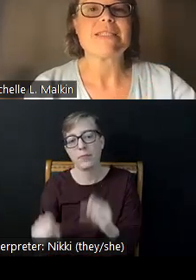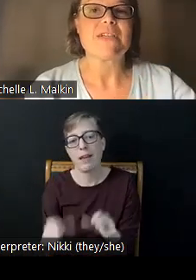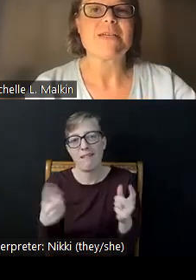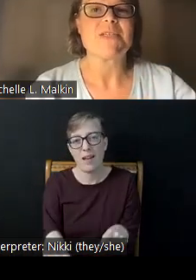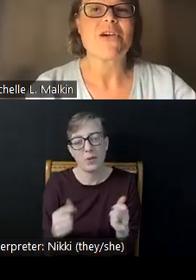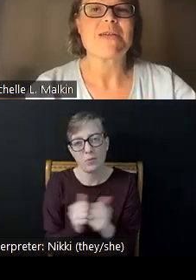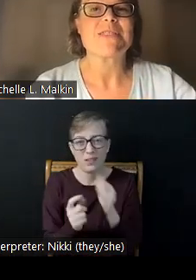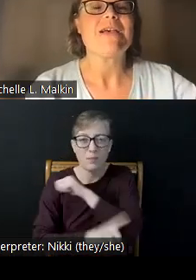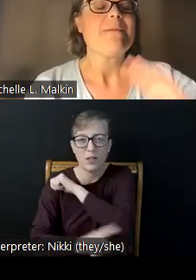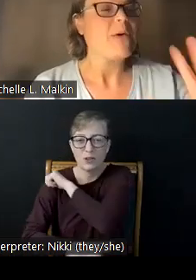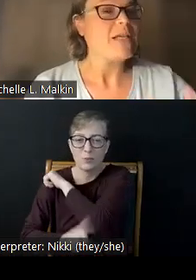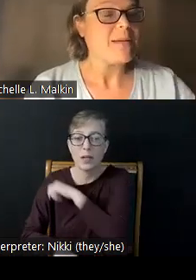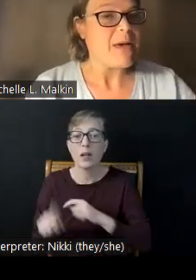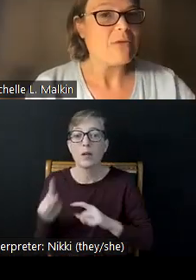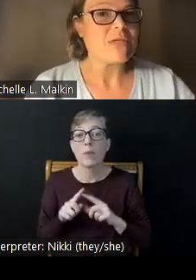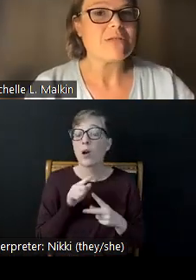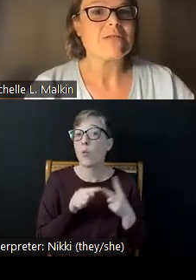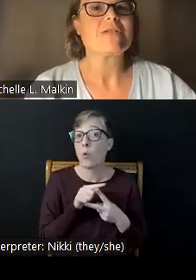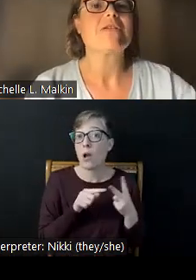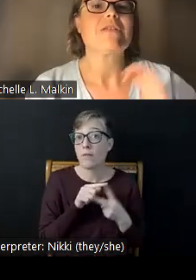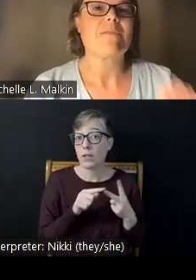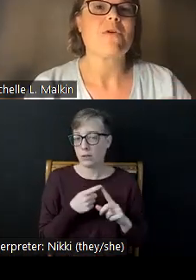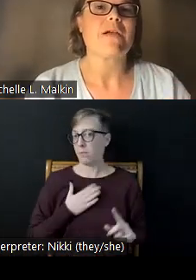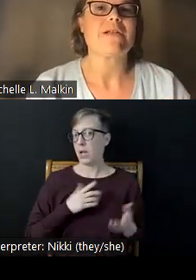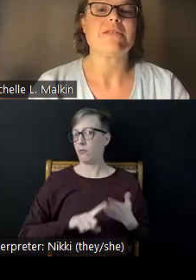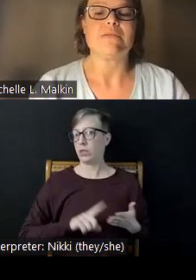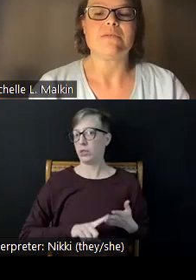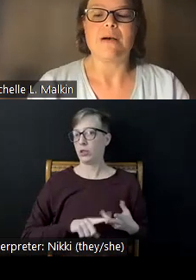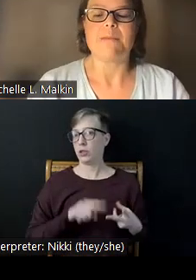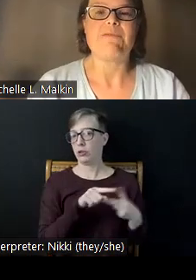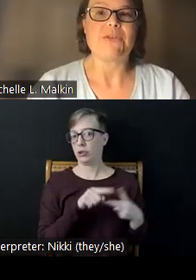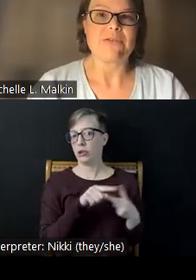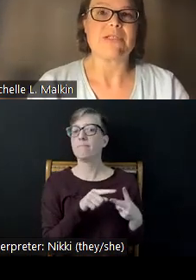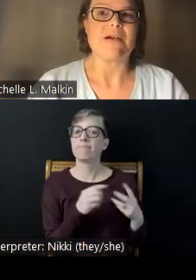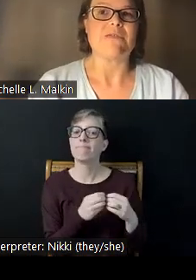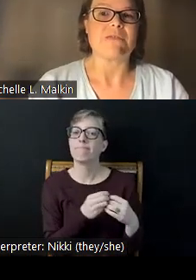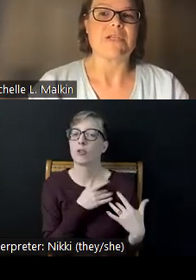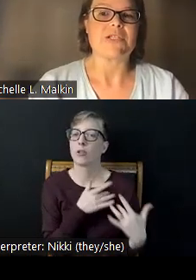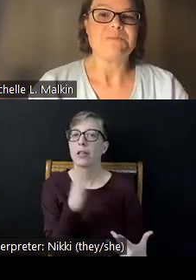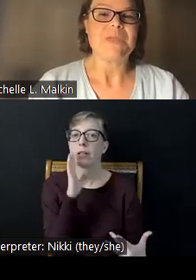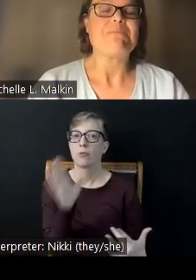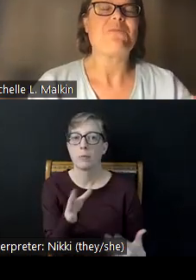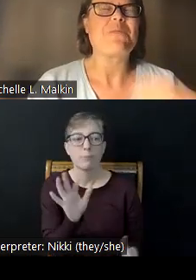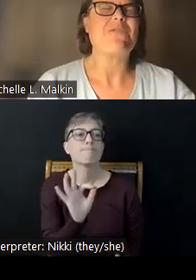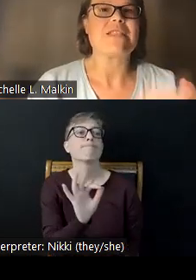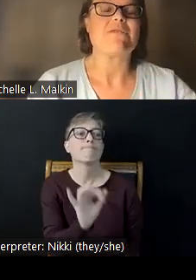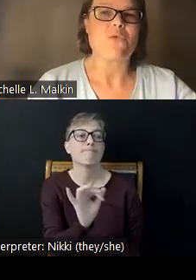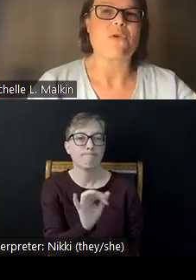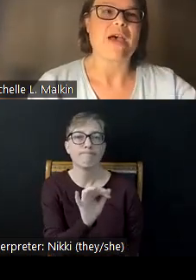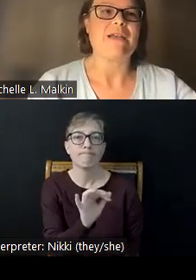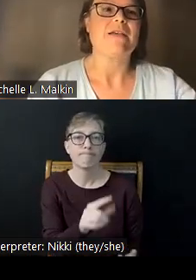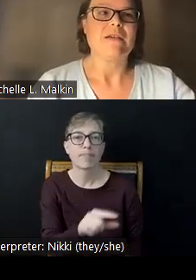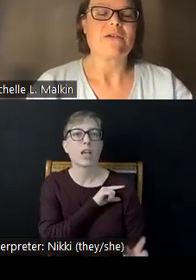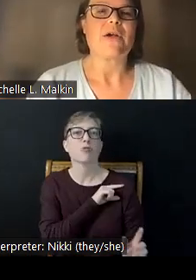these specific types of crimes, based on my research, they are more likely to be found guilty of a convicted